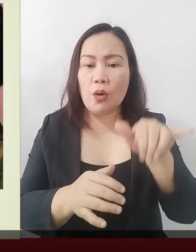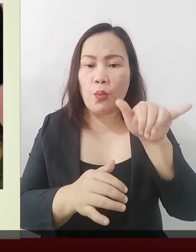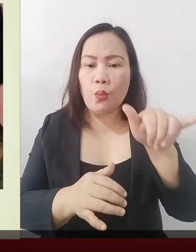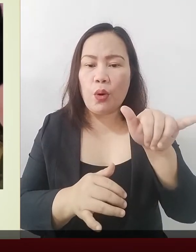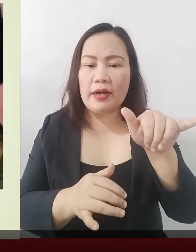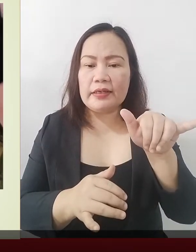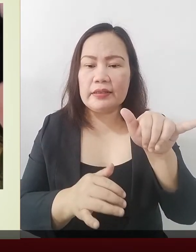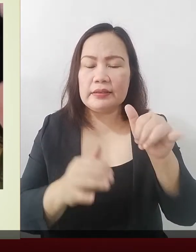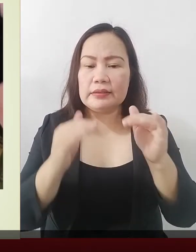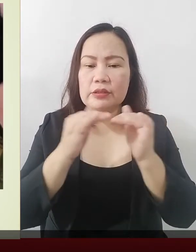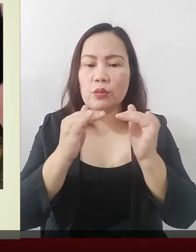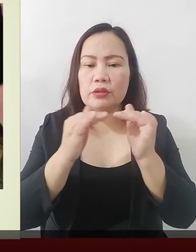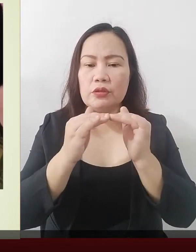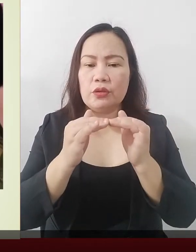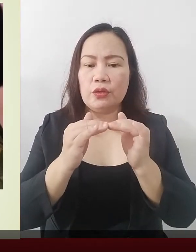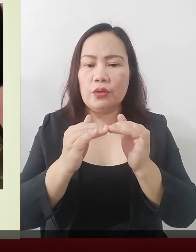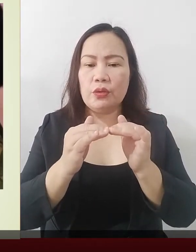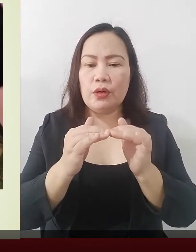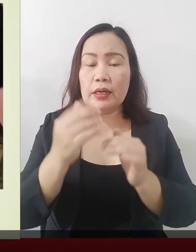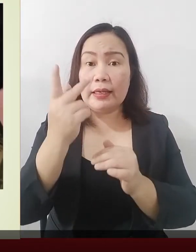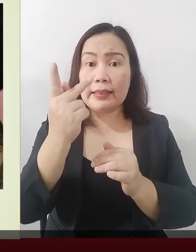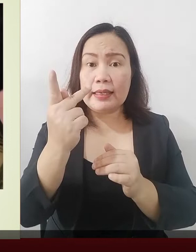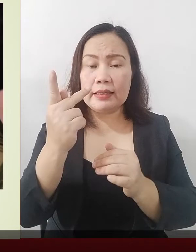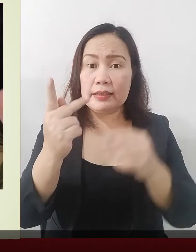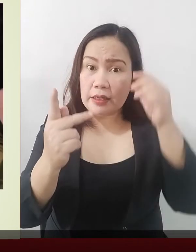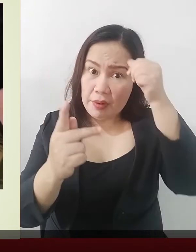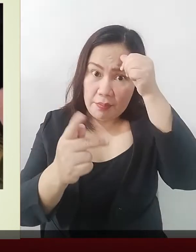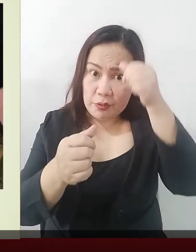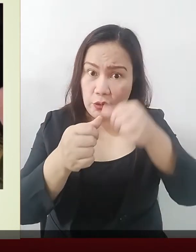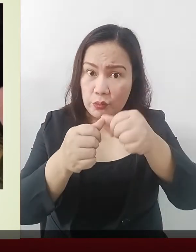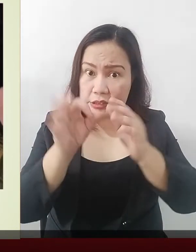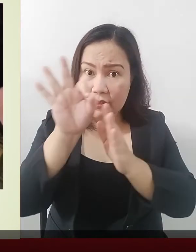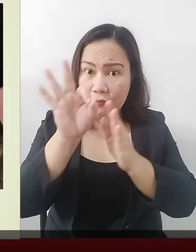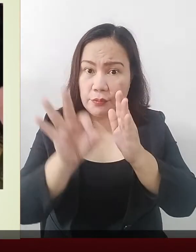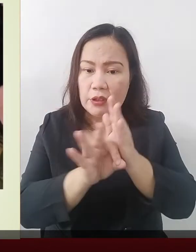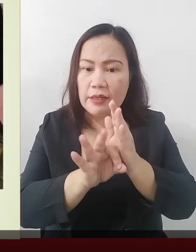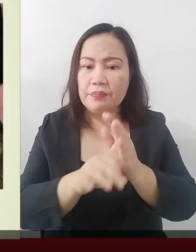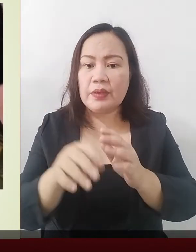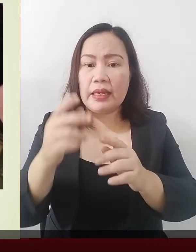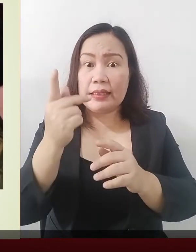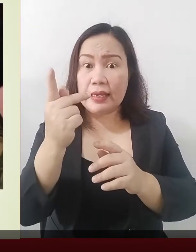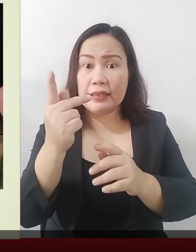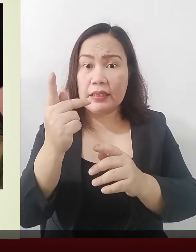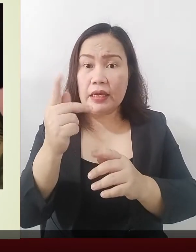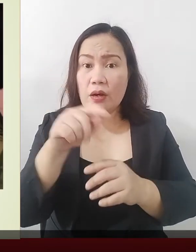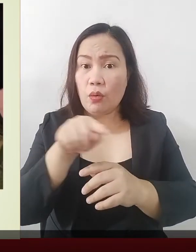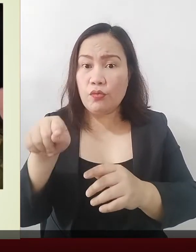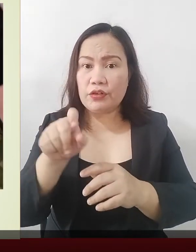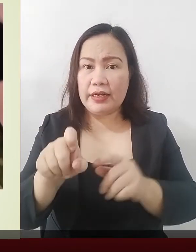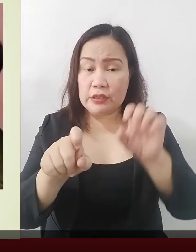as x will be equal to y equals k over x.